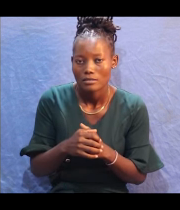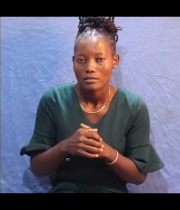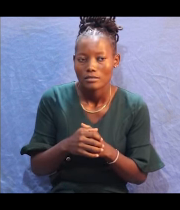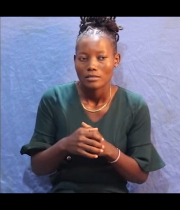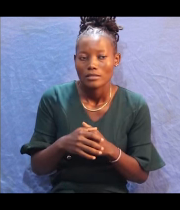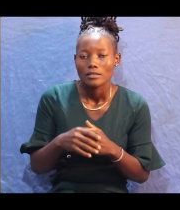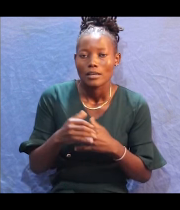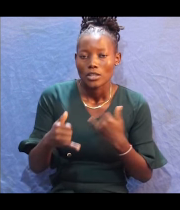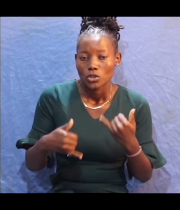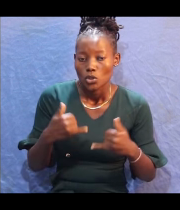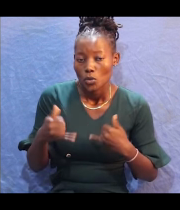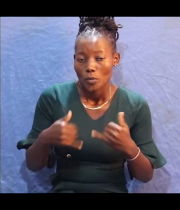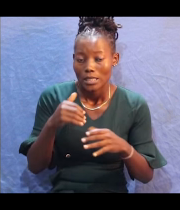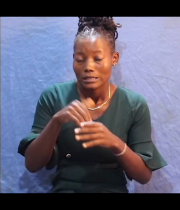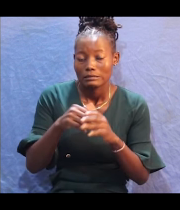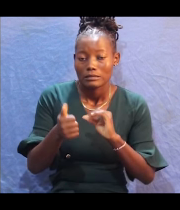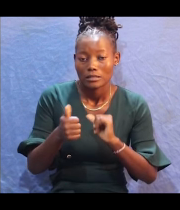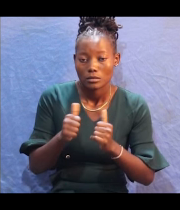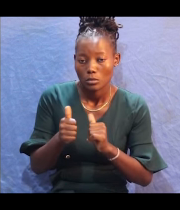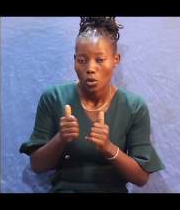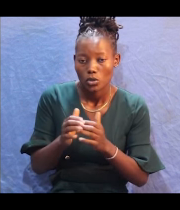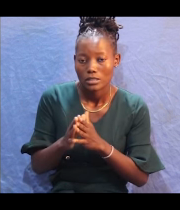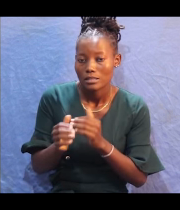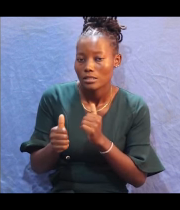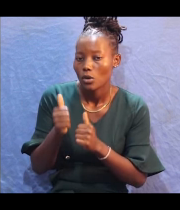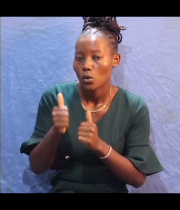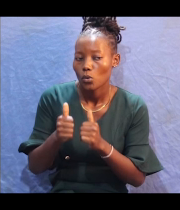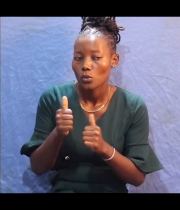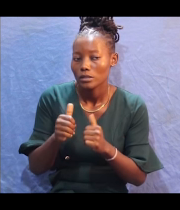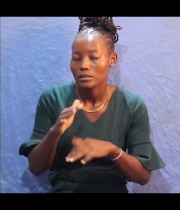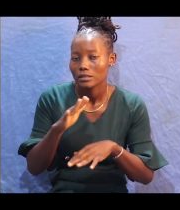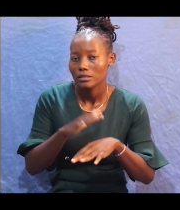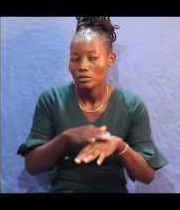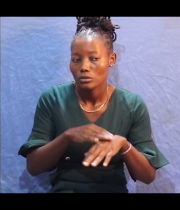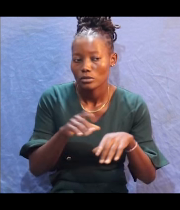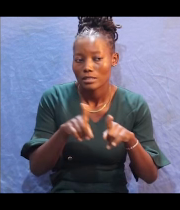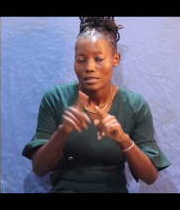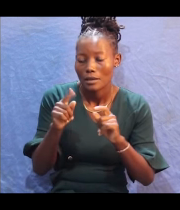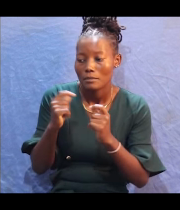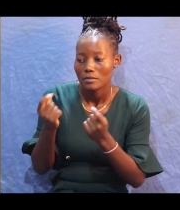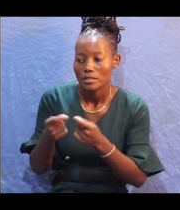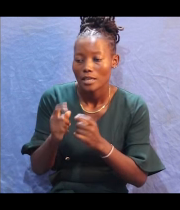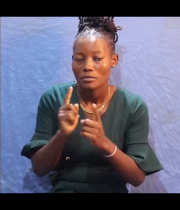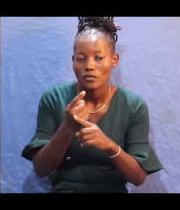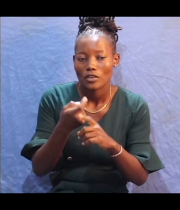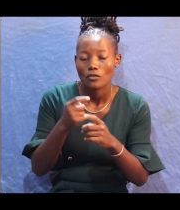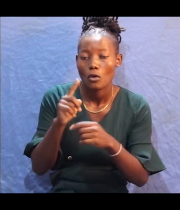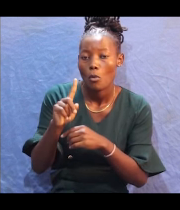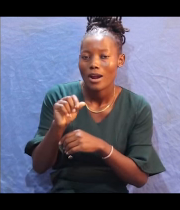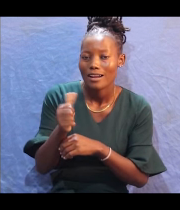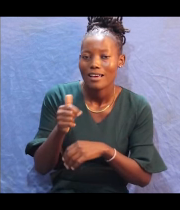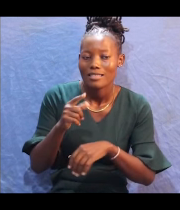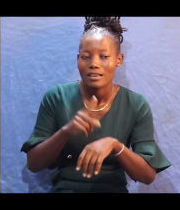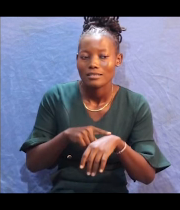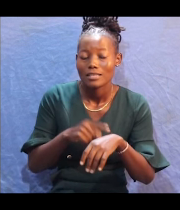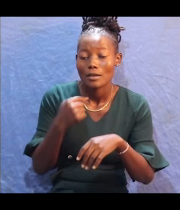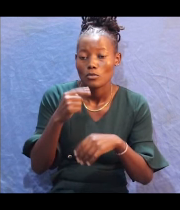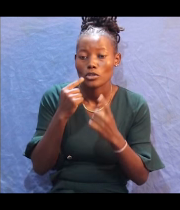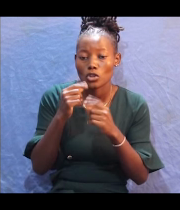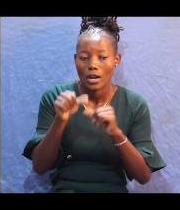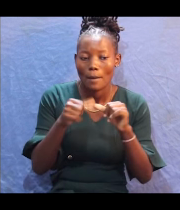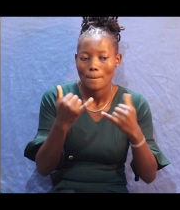and sport, which are quite similar and different at the same time from one another. So when we talk about play, we